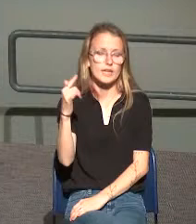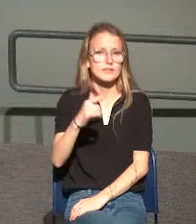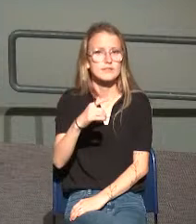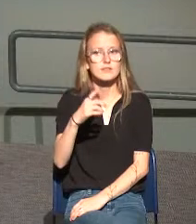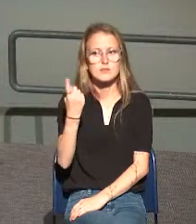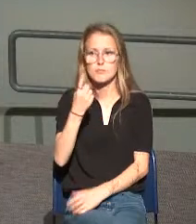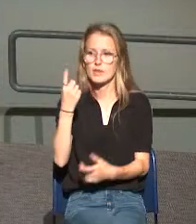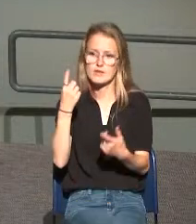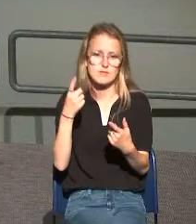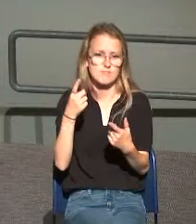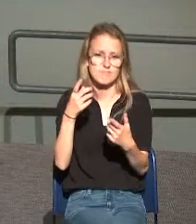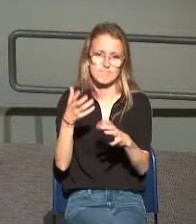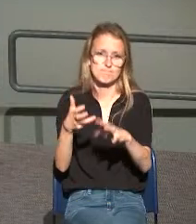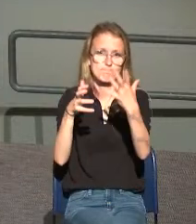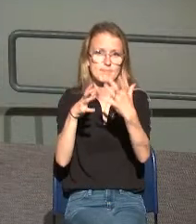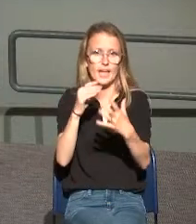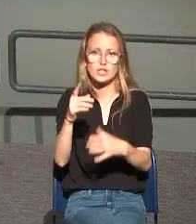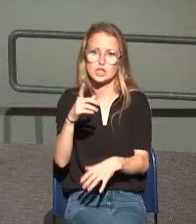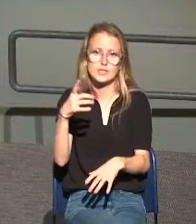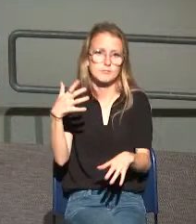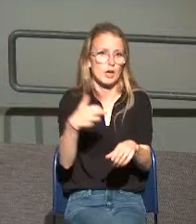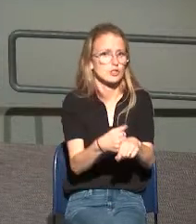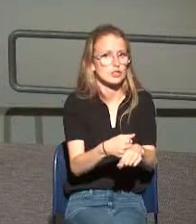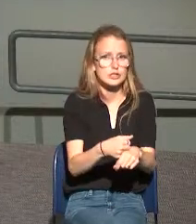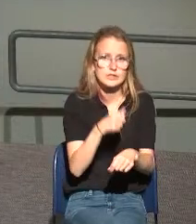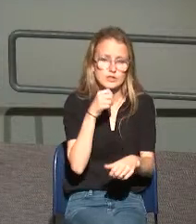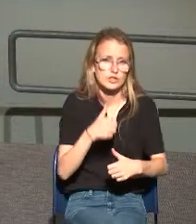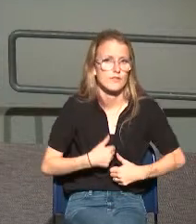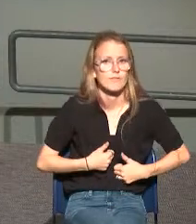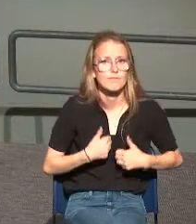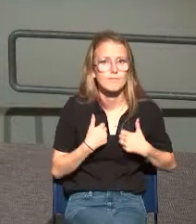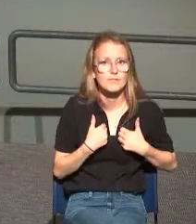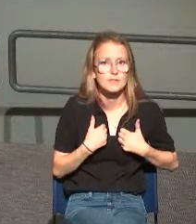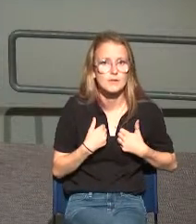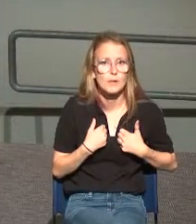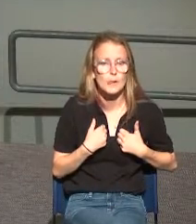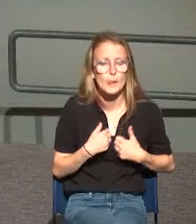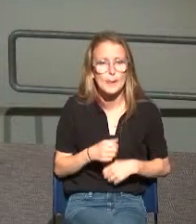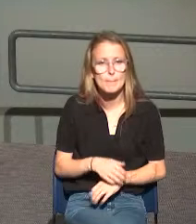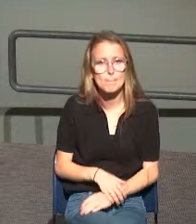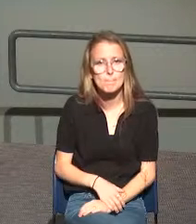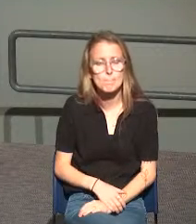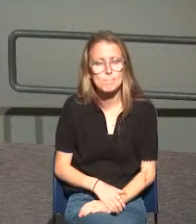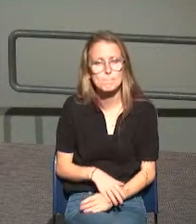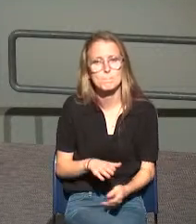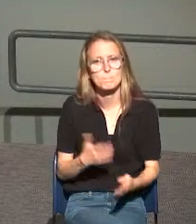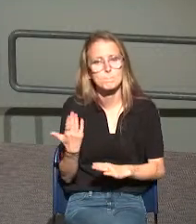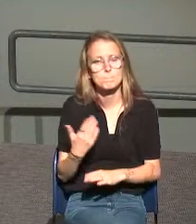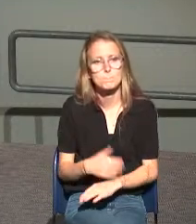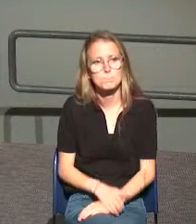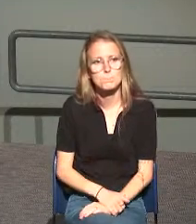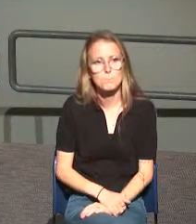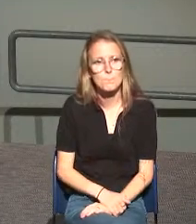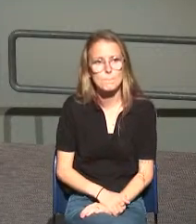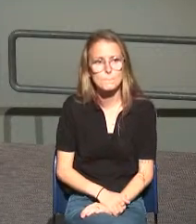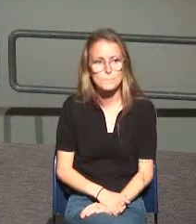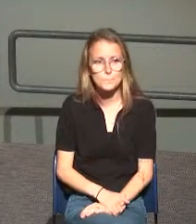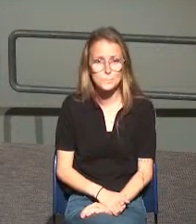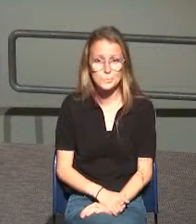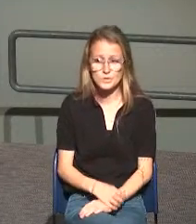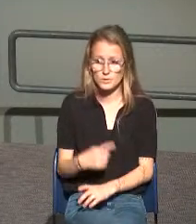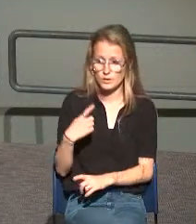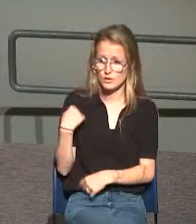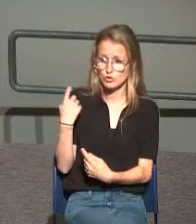ejected, and she didn't make it out of the plane. And she was killed. And the tradition was